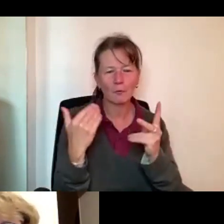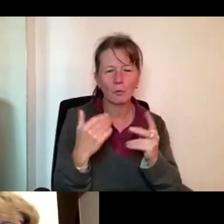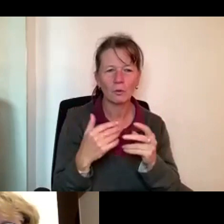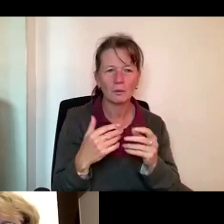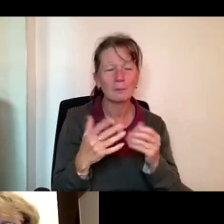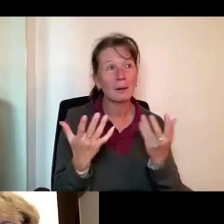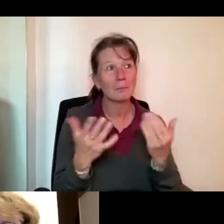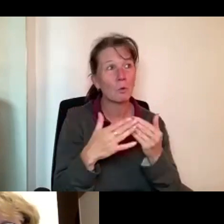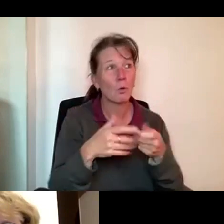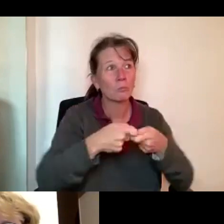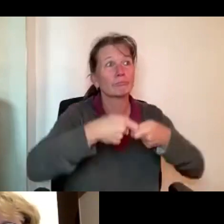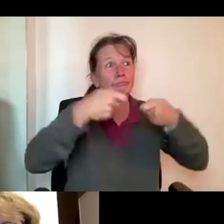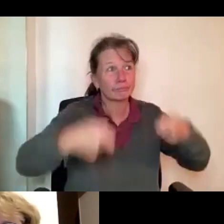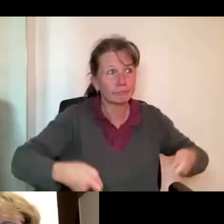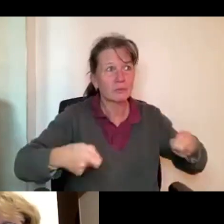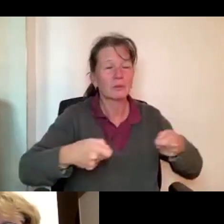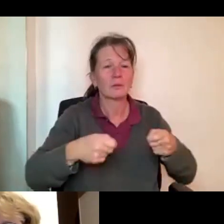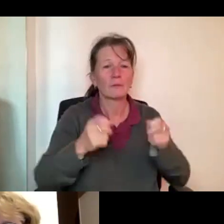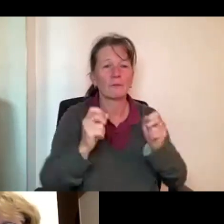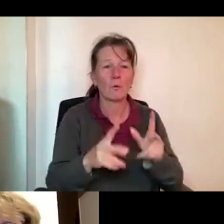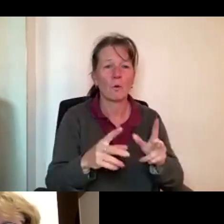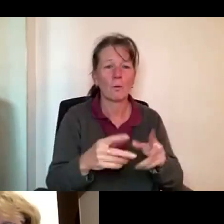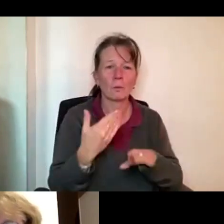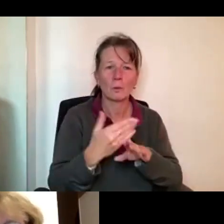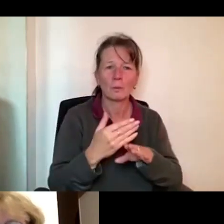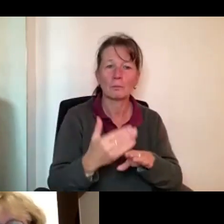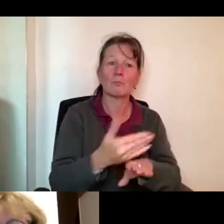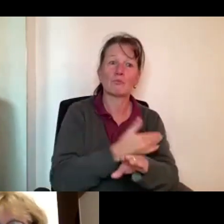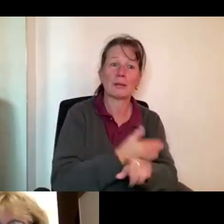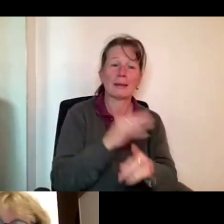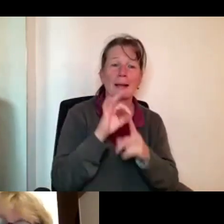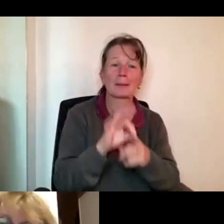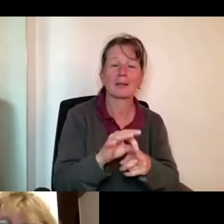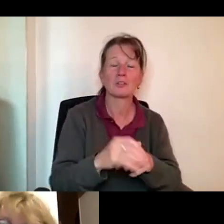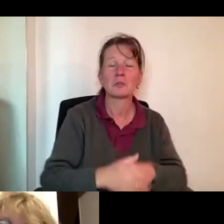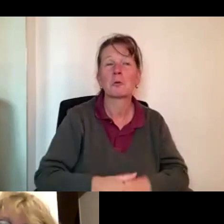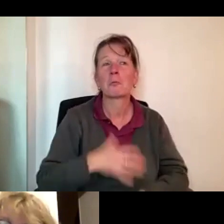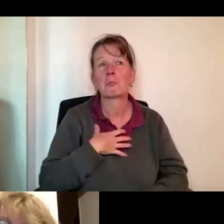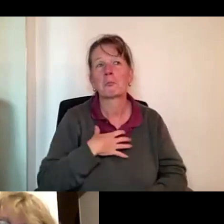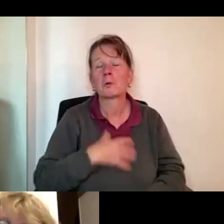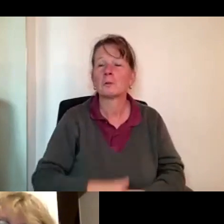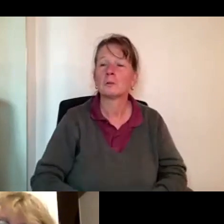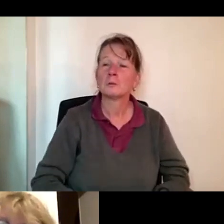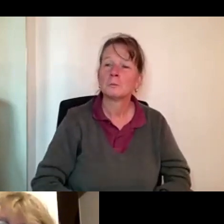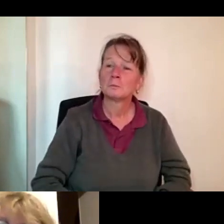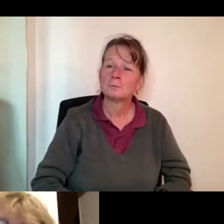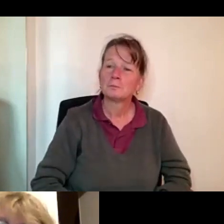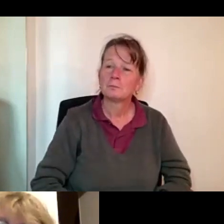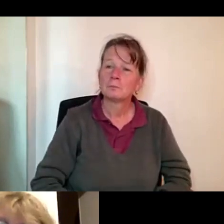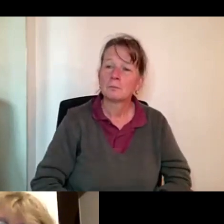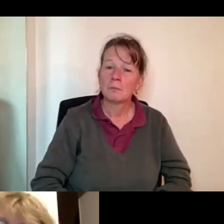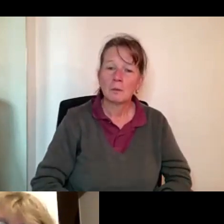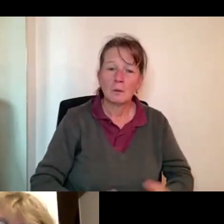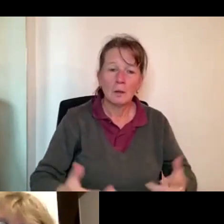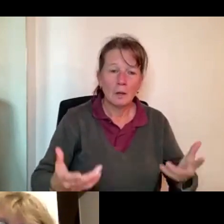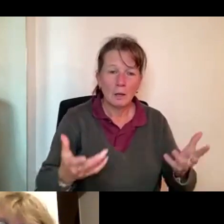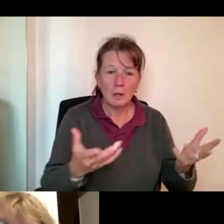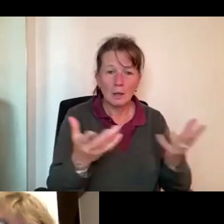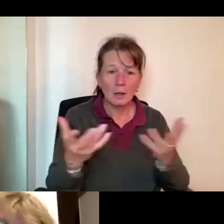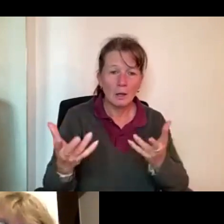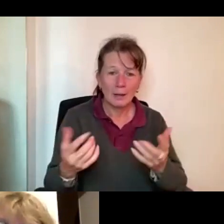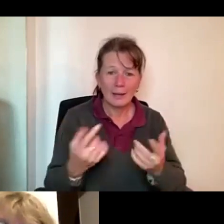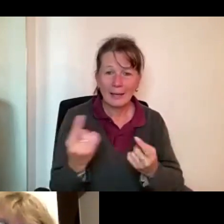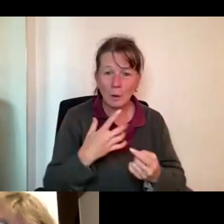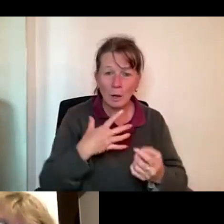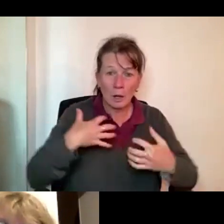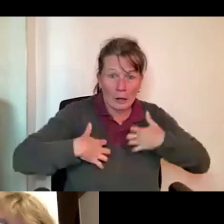of expanded form of a kind of pre-application process. If anybody is burning to